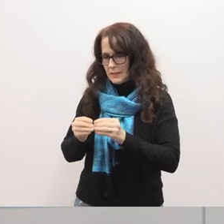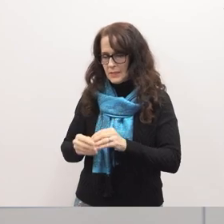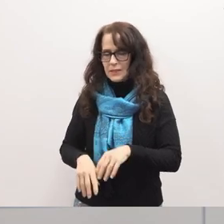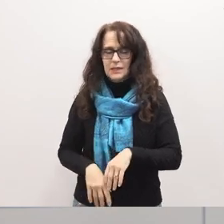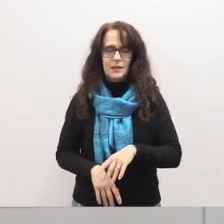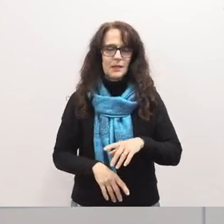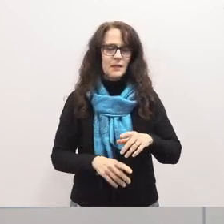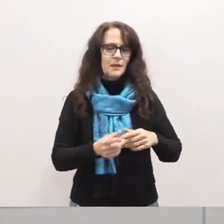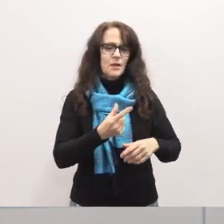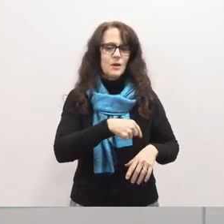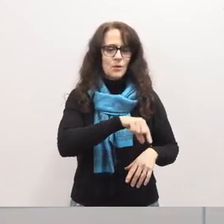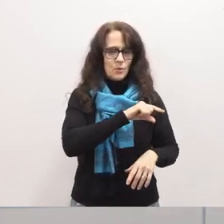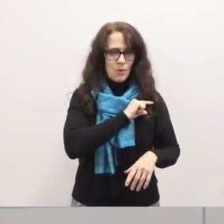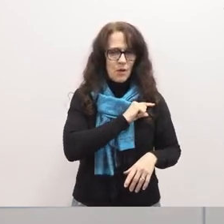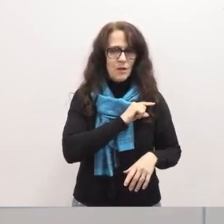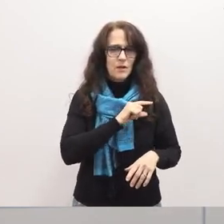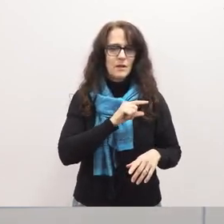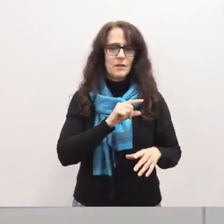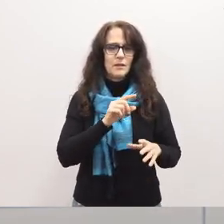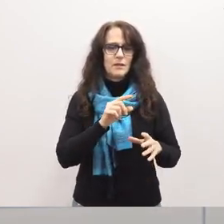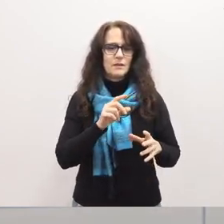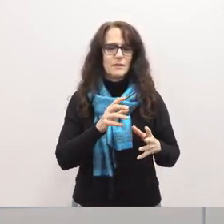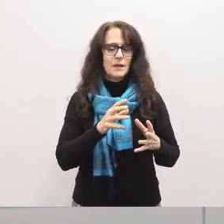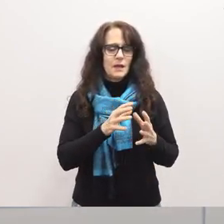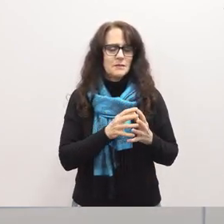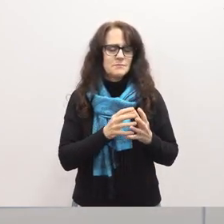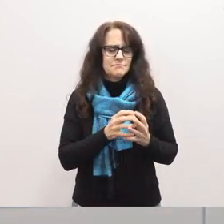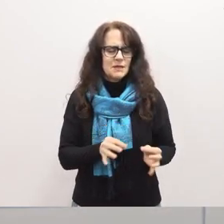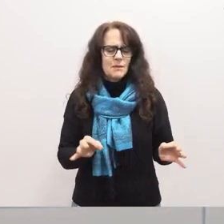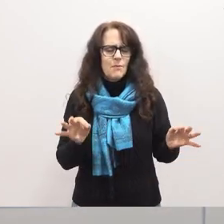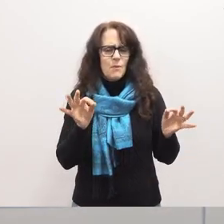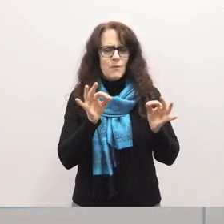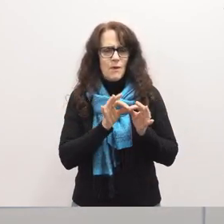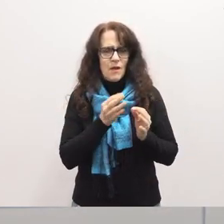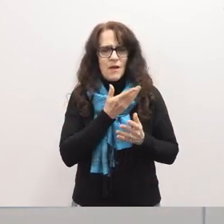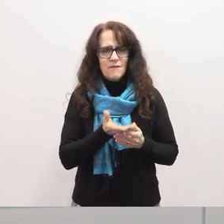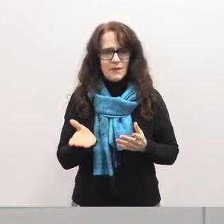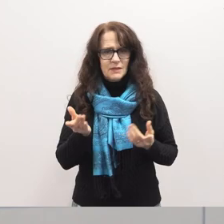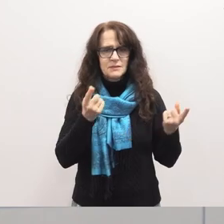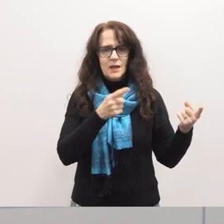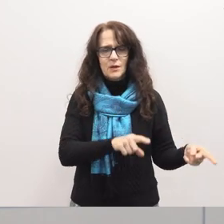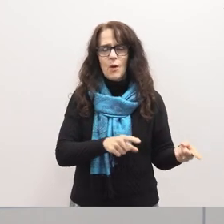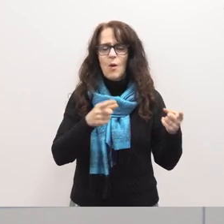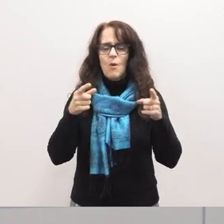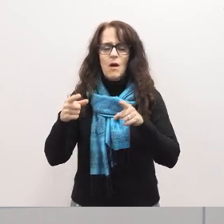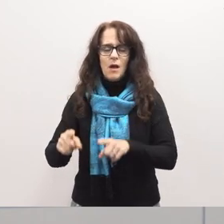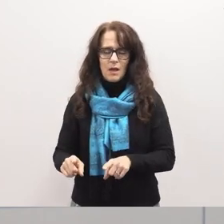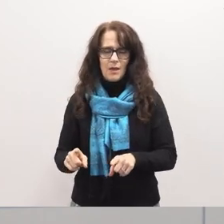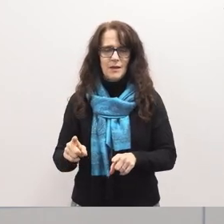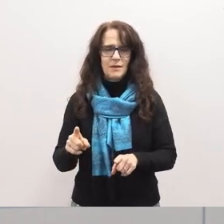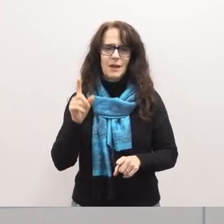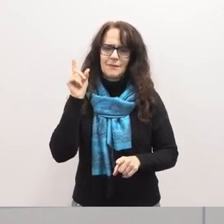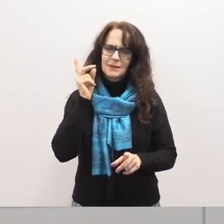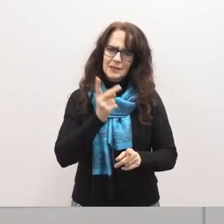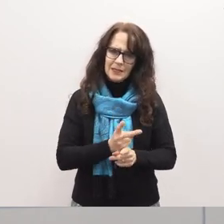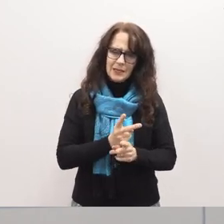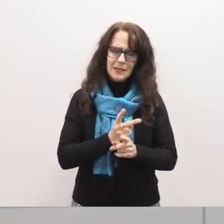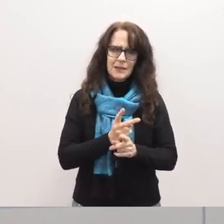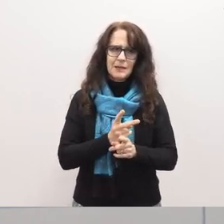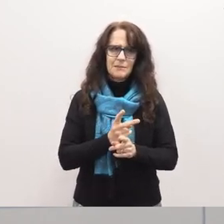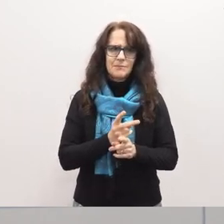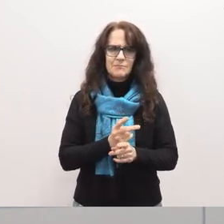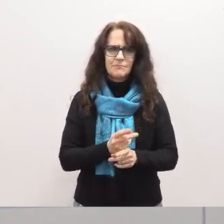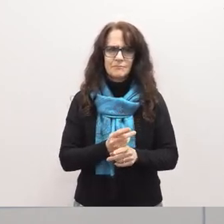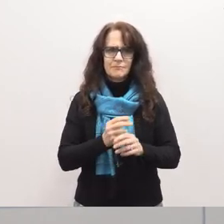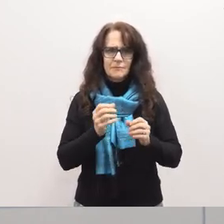but the quality and richness of the things that go on. And we have to keep our eyes open to that. And